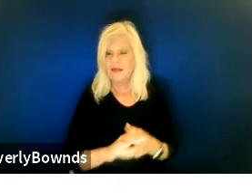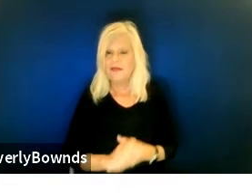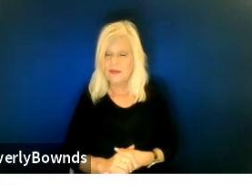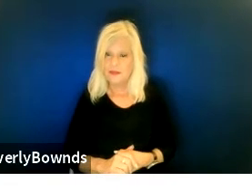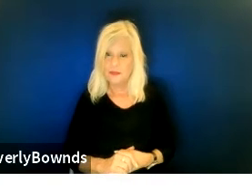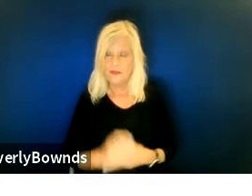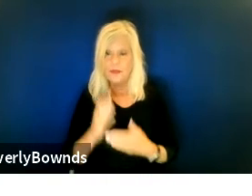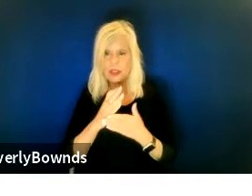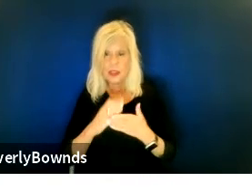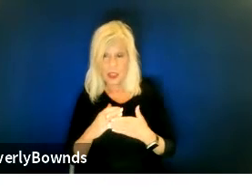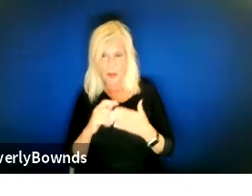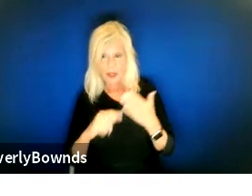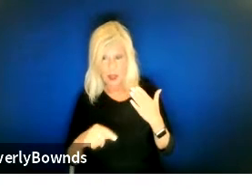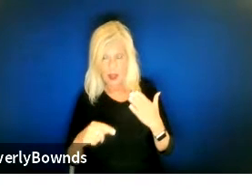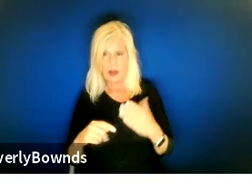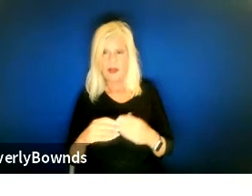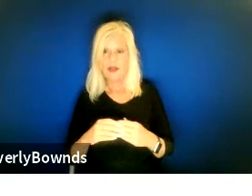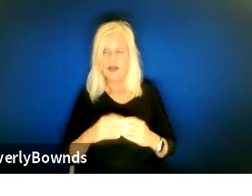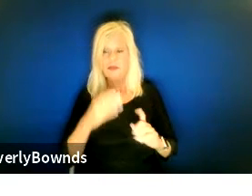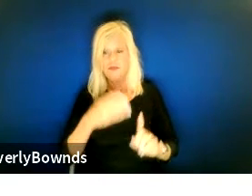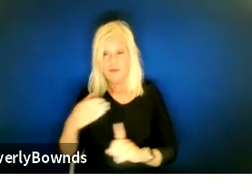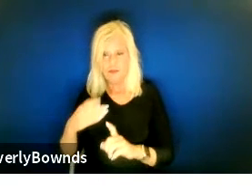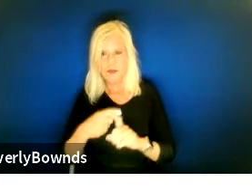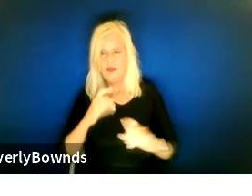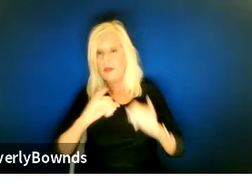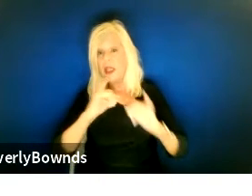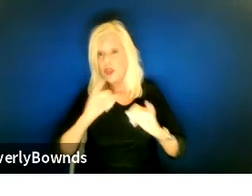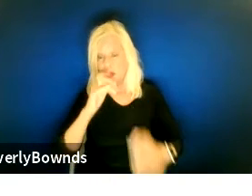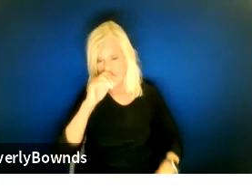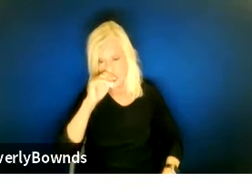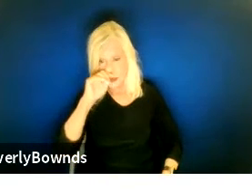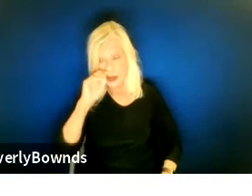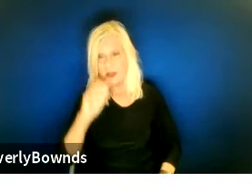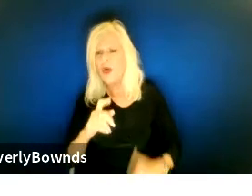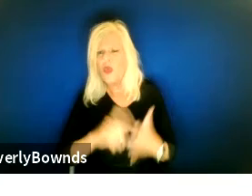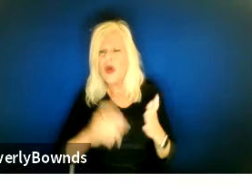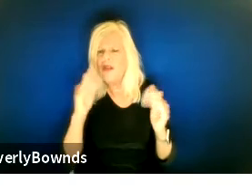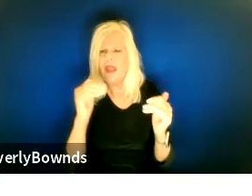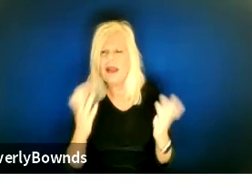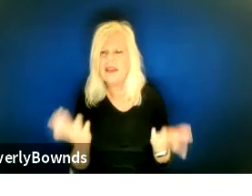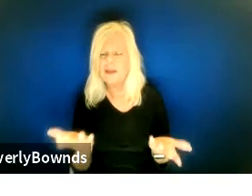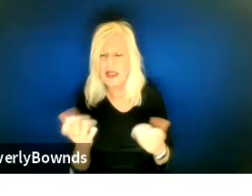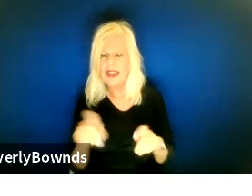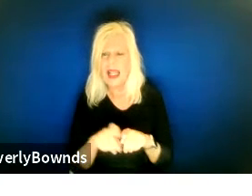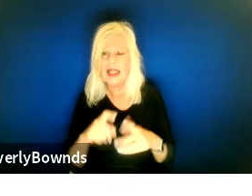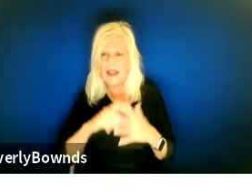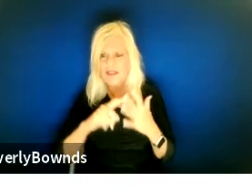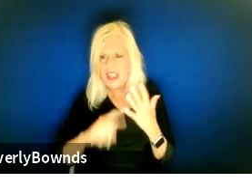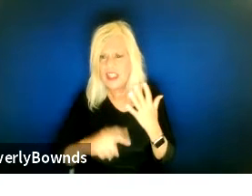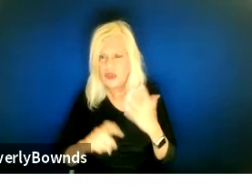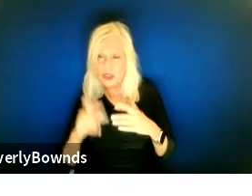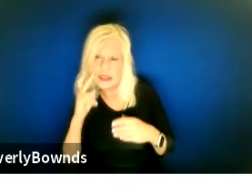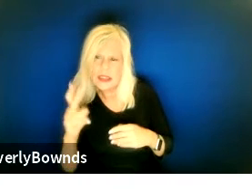Some of the main themes that came from the interviews were like, what do they expect as a feature in the mapping